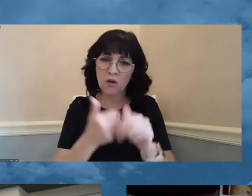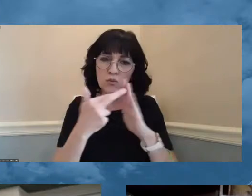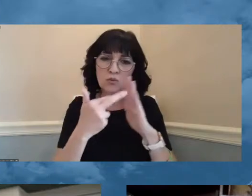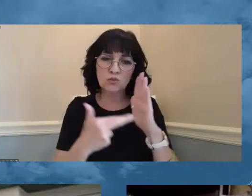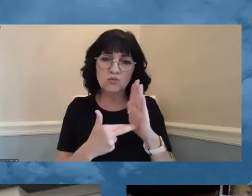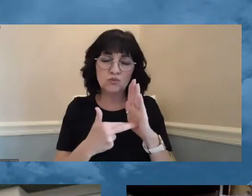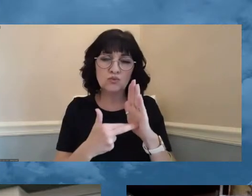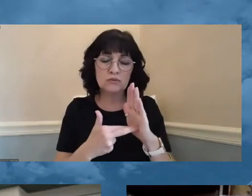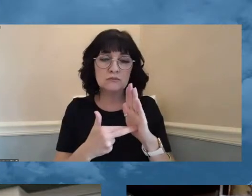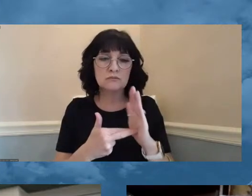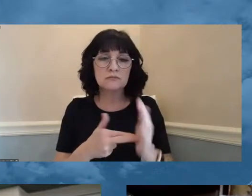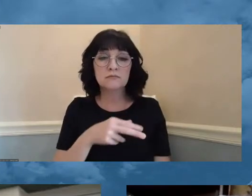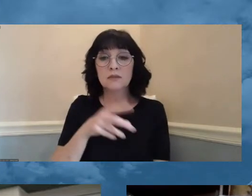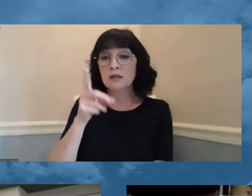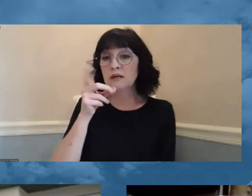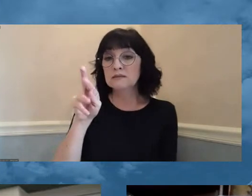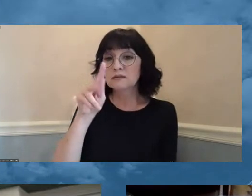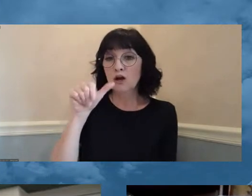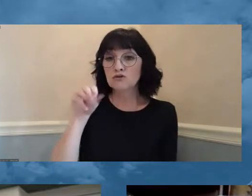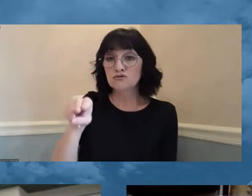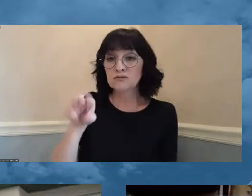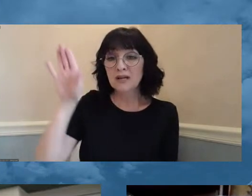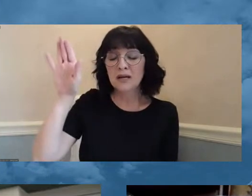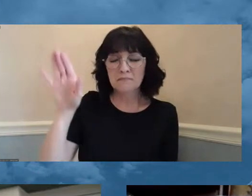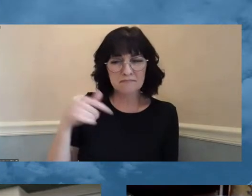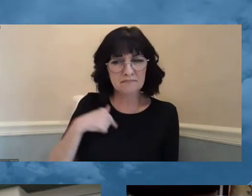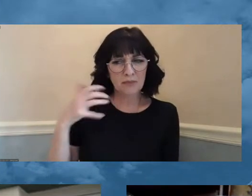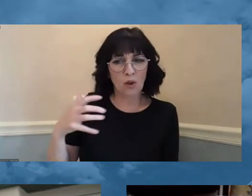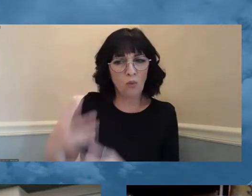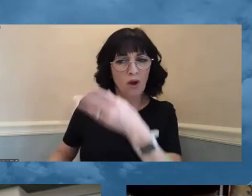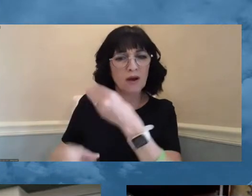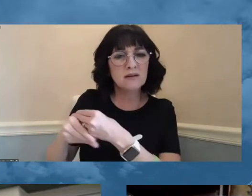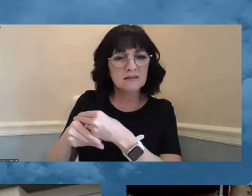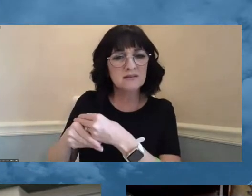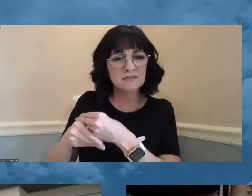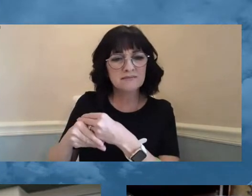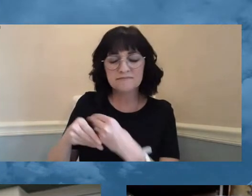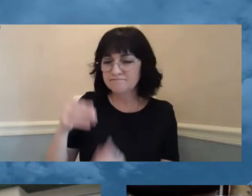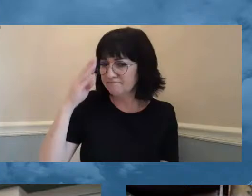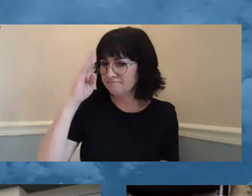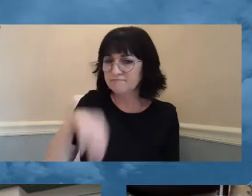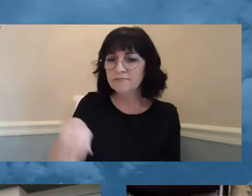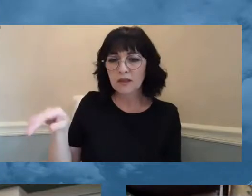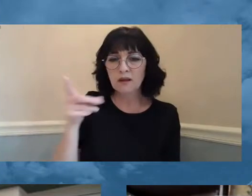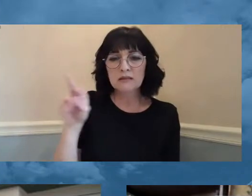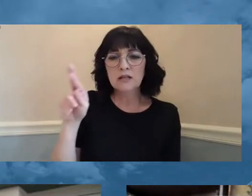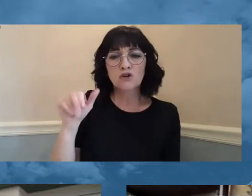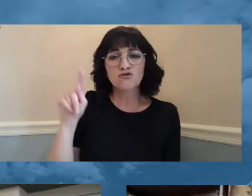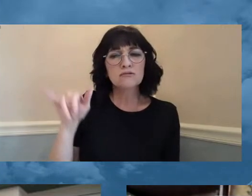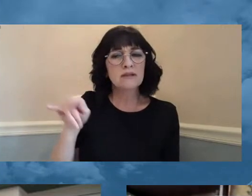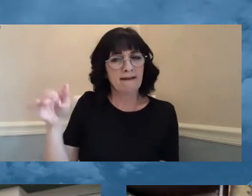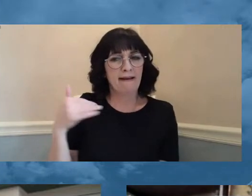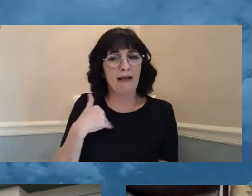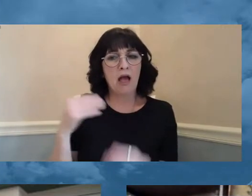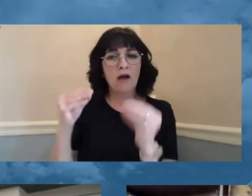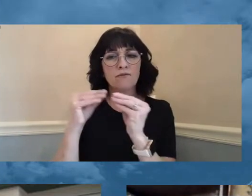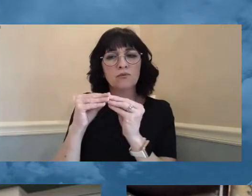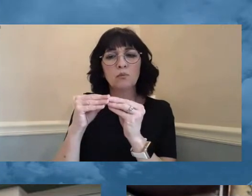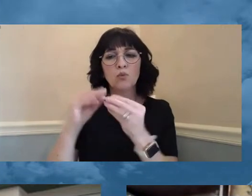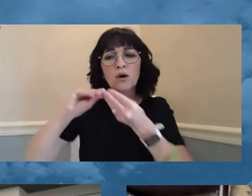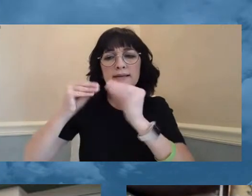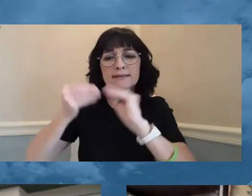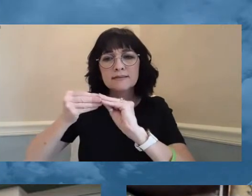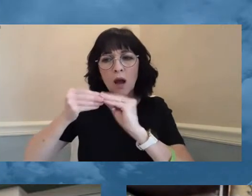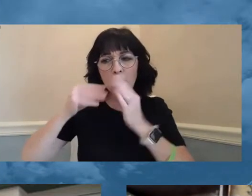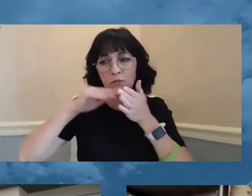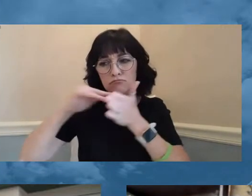Governor Carney, if I could just jump in on that, I'm sure Dr. Rattay has much more better data on this, but the fact of the matter is, because we